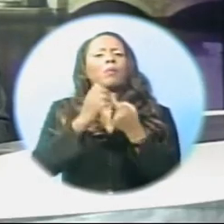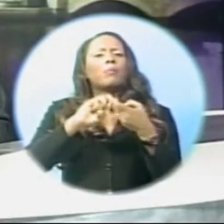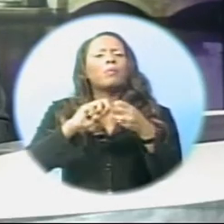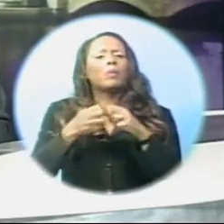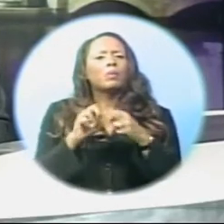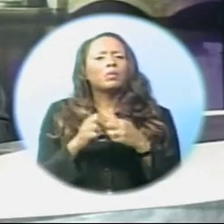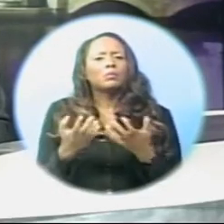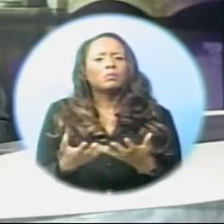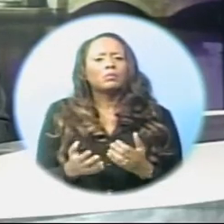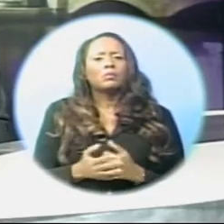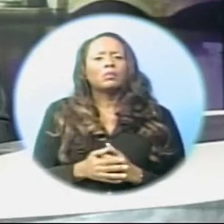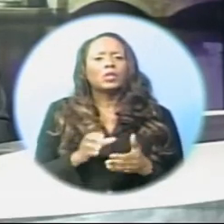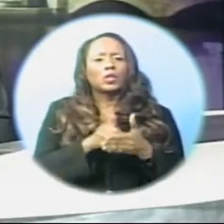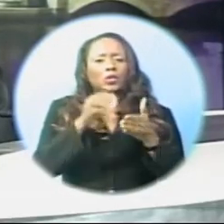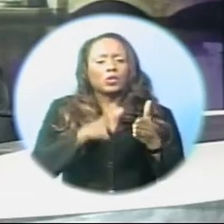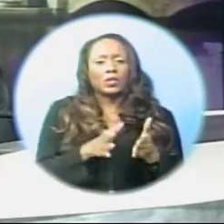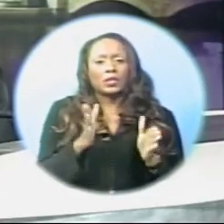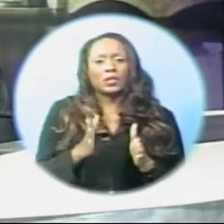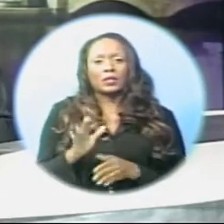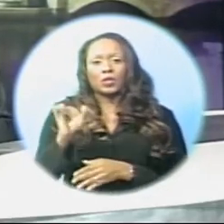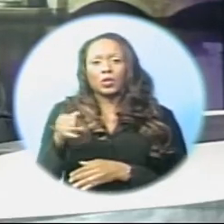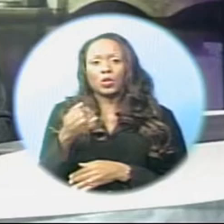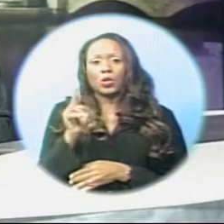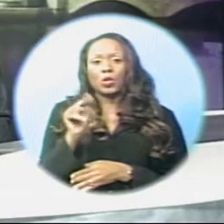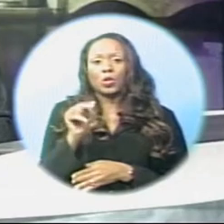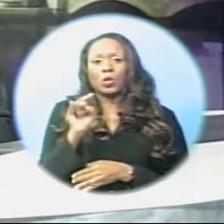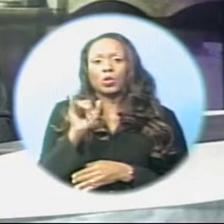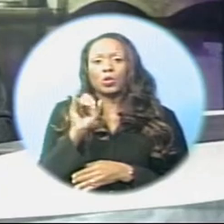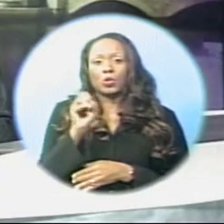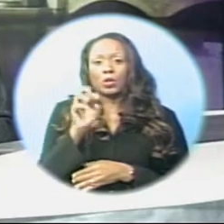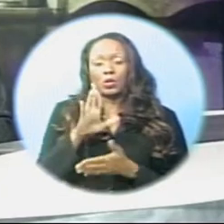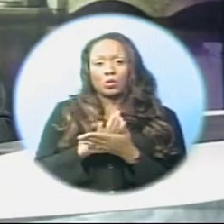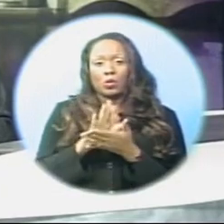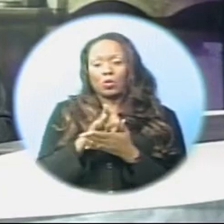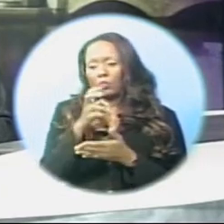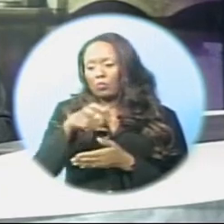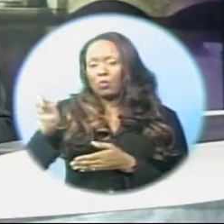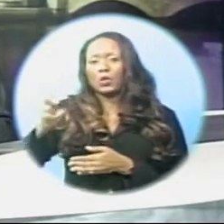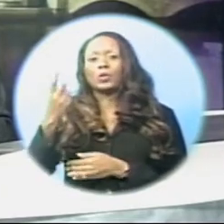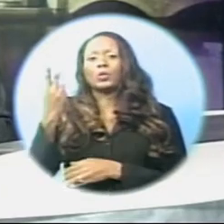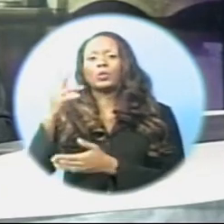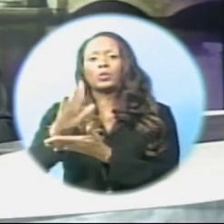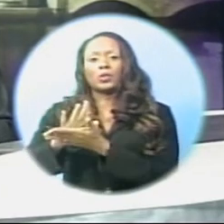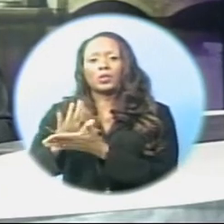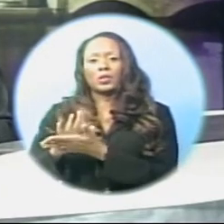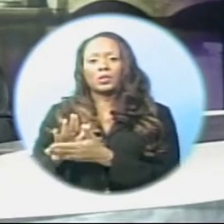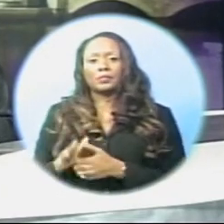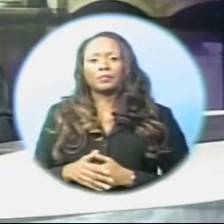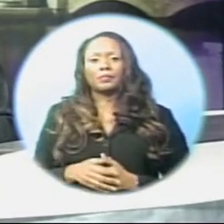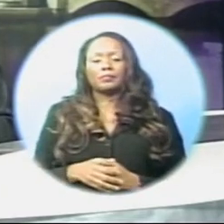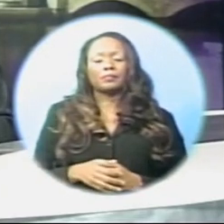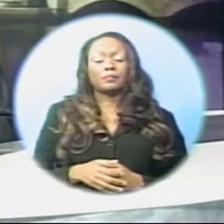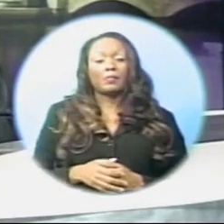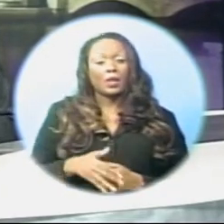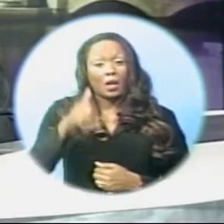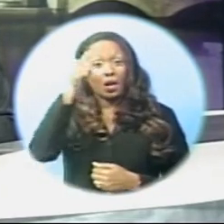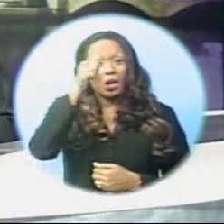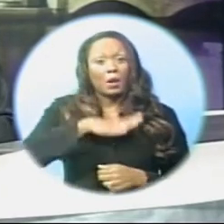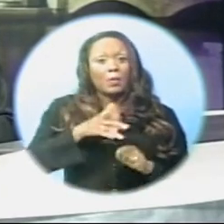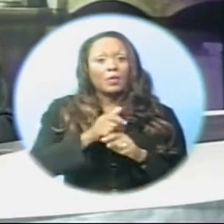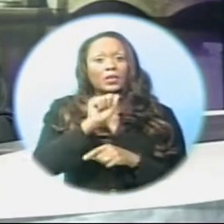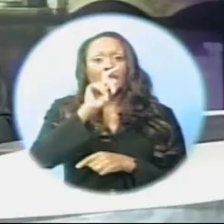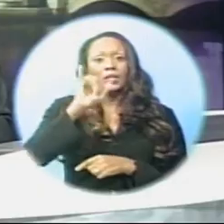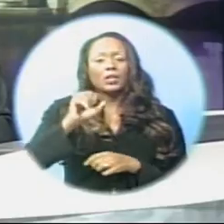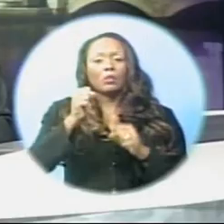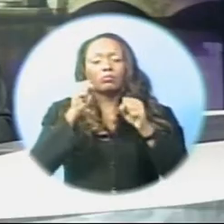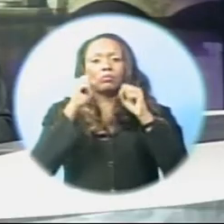in the junior section of that school have already been relocated to 2 churches. A St. John man got the